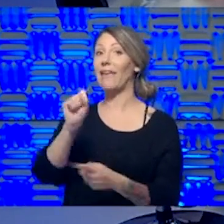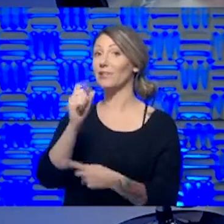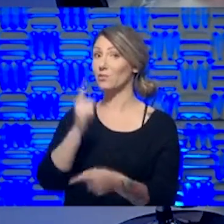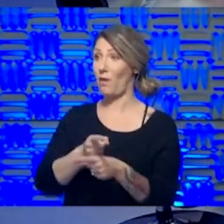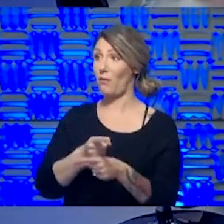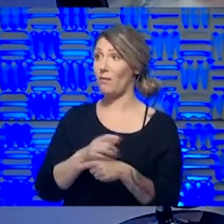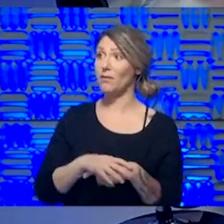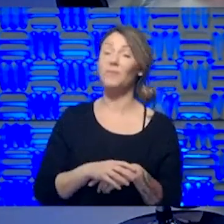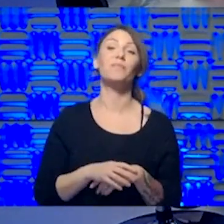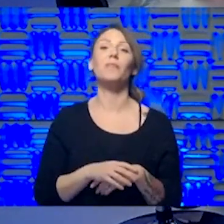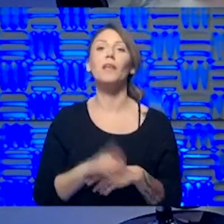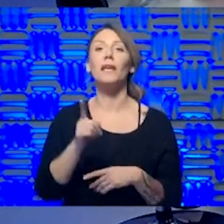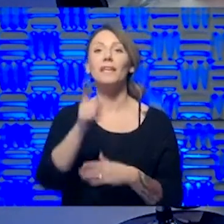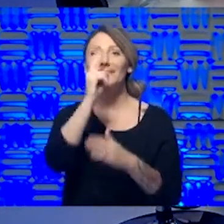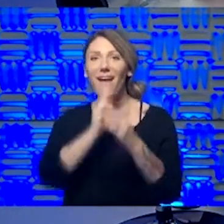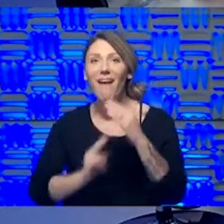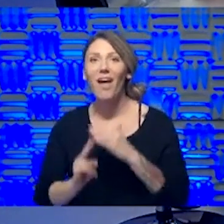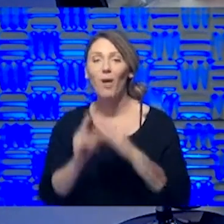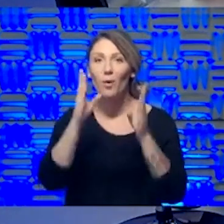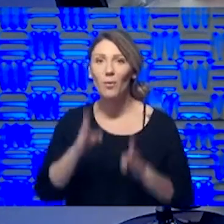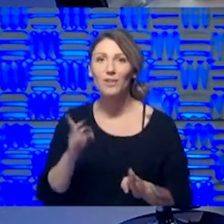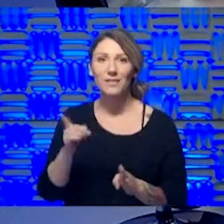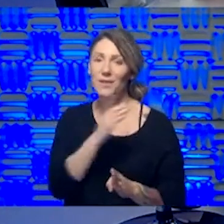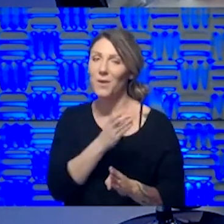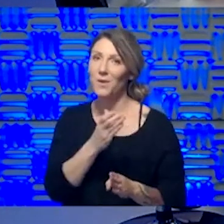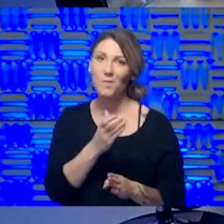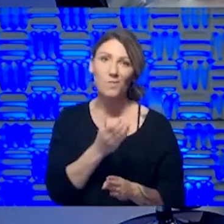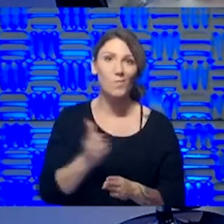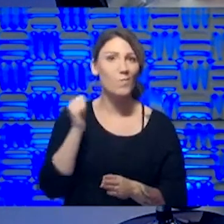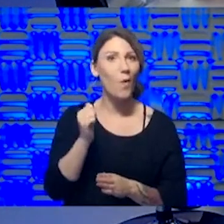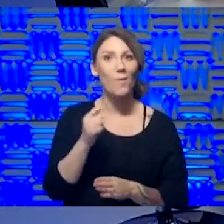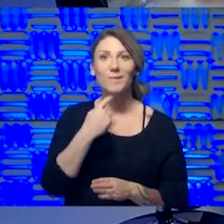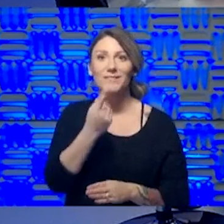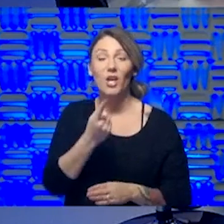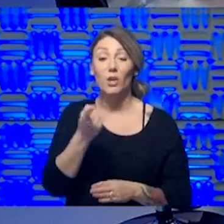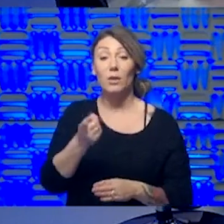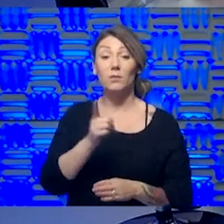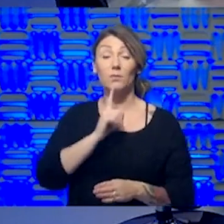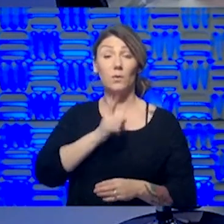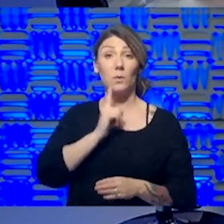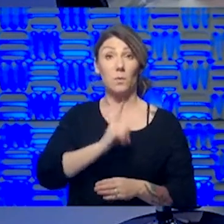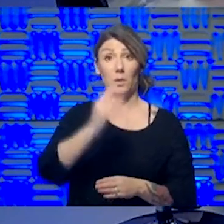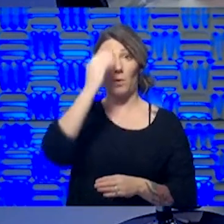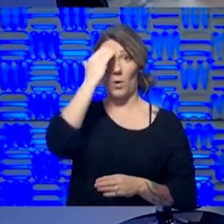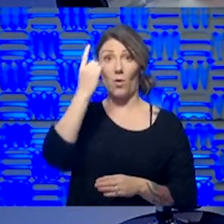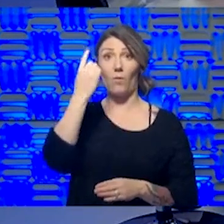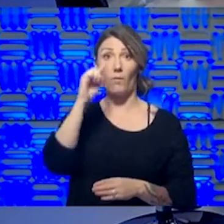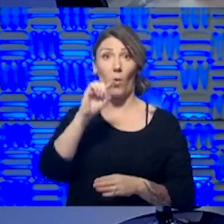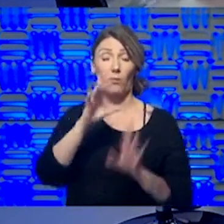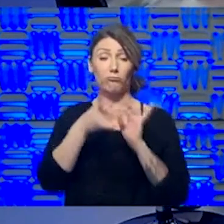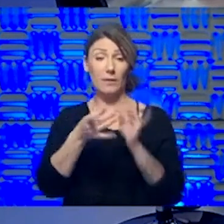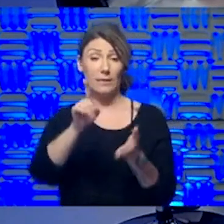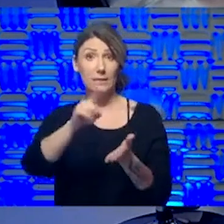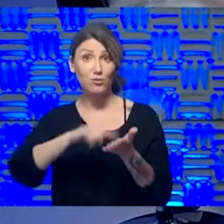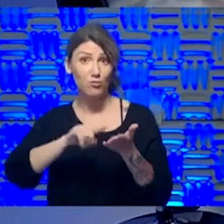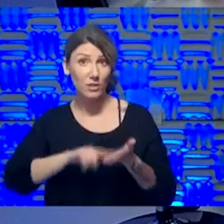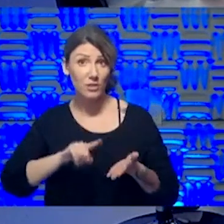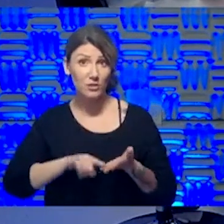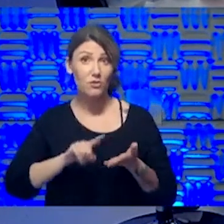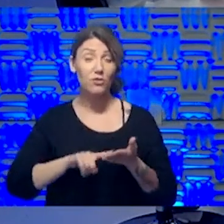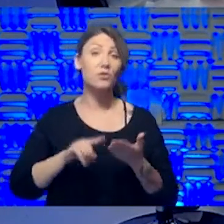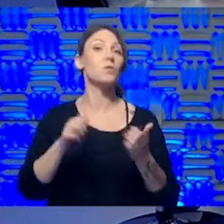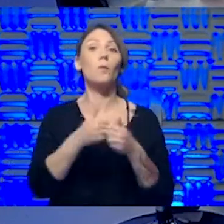and he's a very humble person. He won't tell you that he's actually incredibly well known for his research, especially around some kind of population health